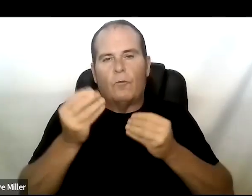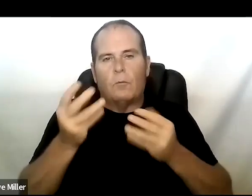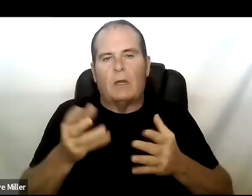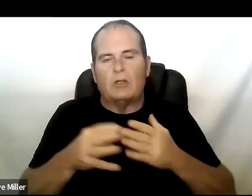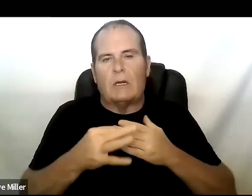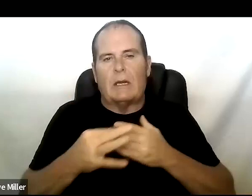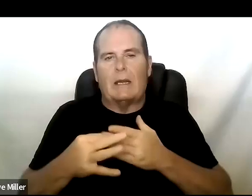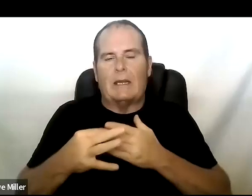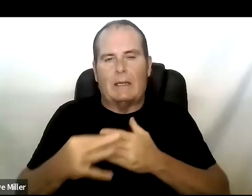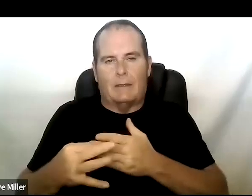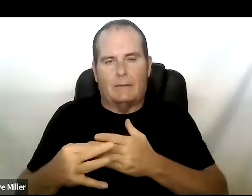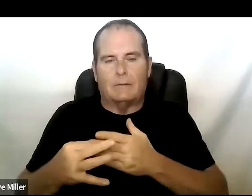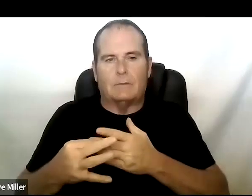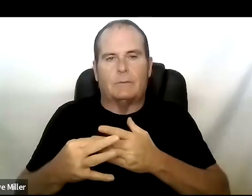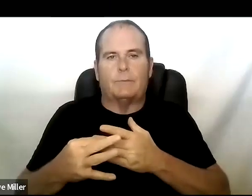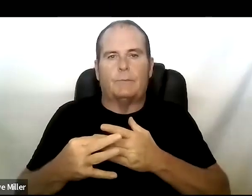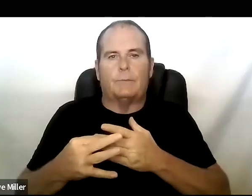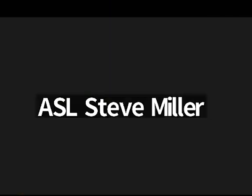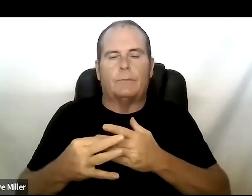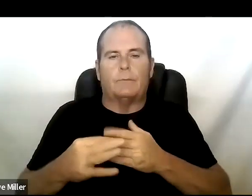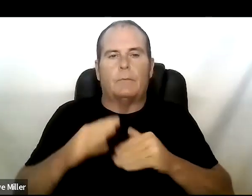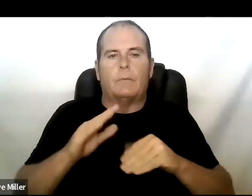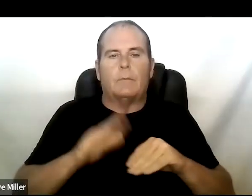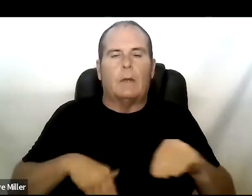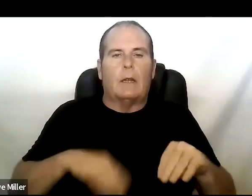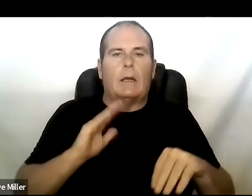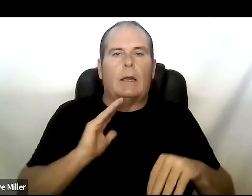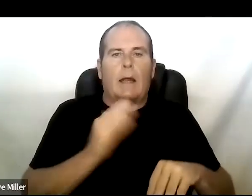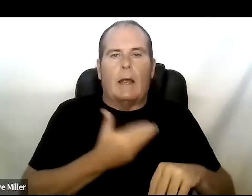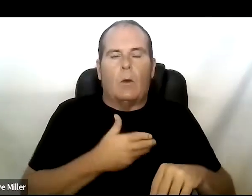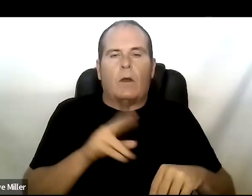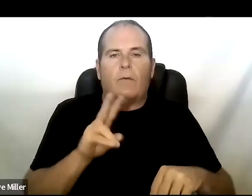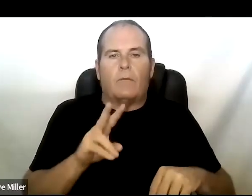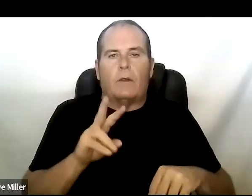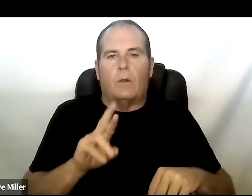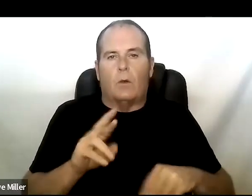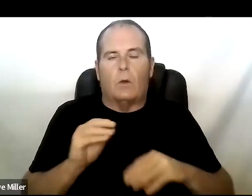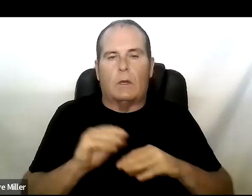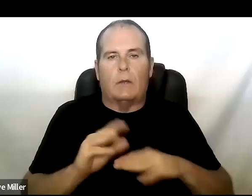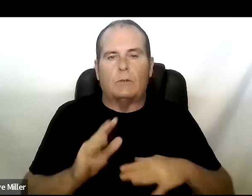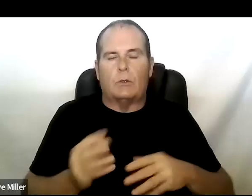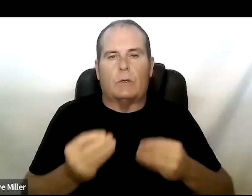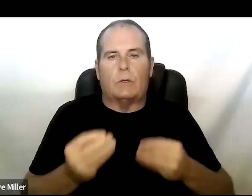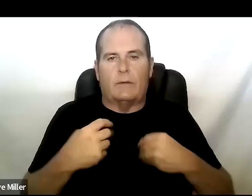leads than our VR counselor provides to us.